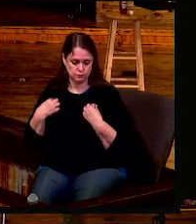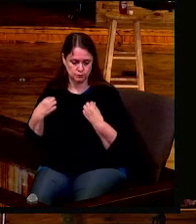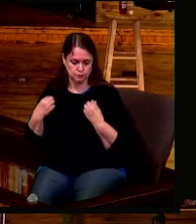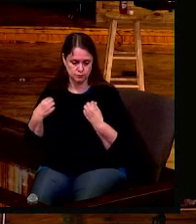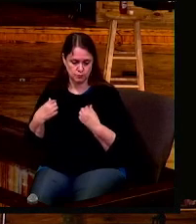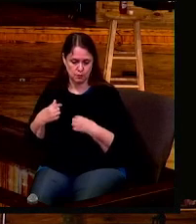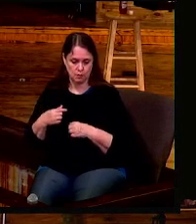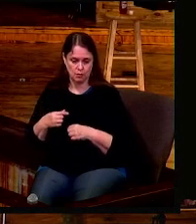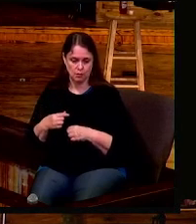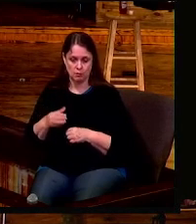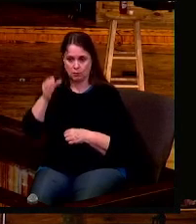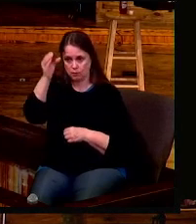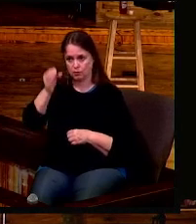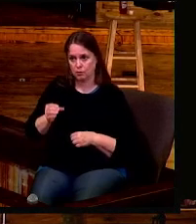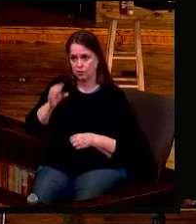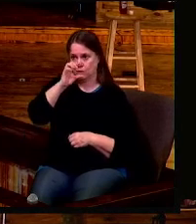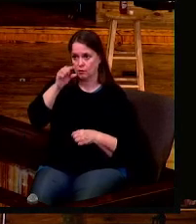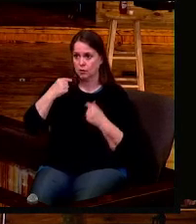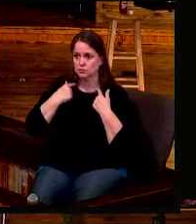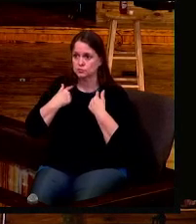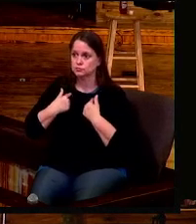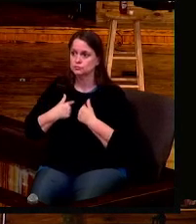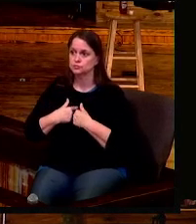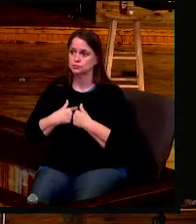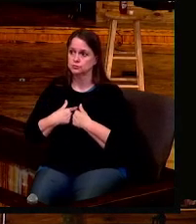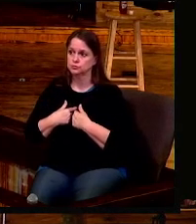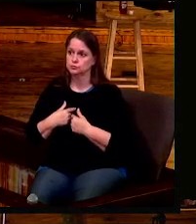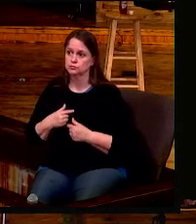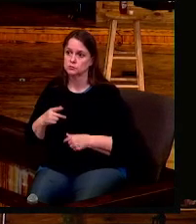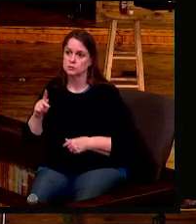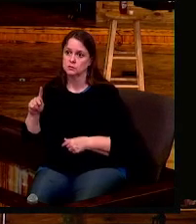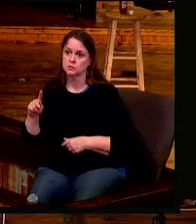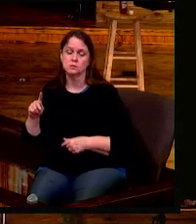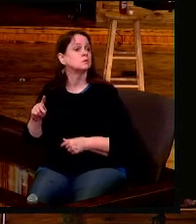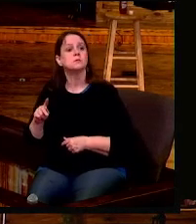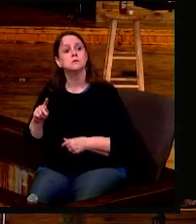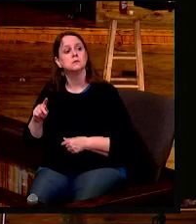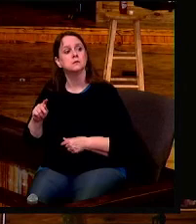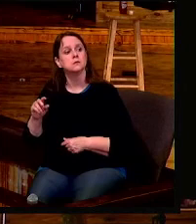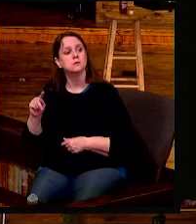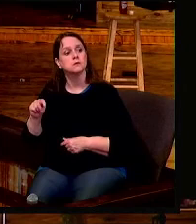neck, or how about a King's Trail sticker on the back of your vehicle?